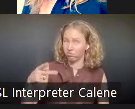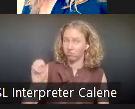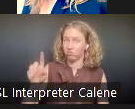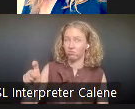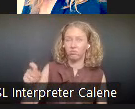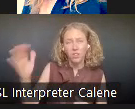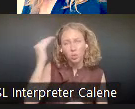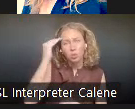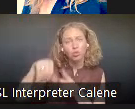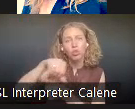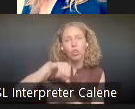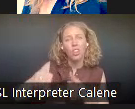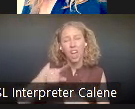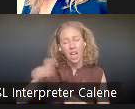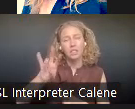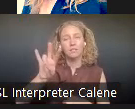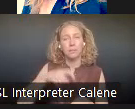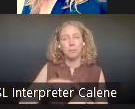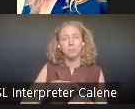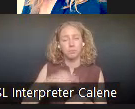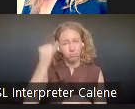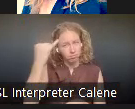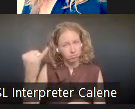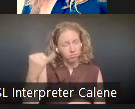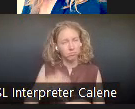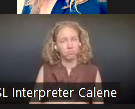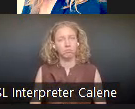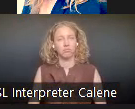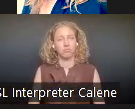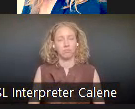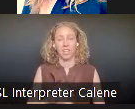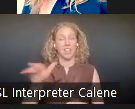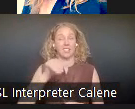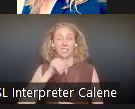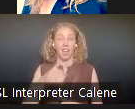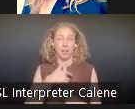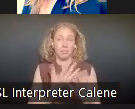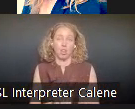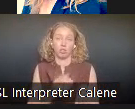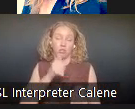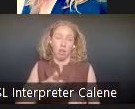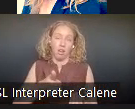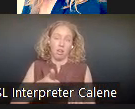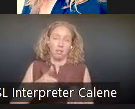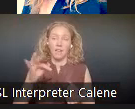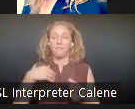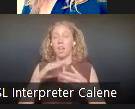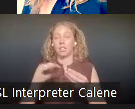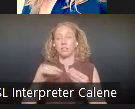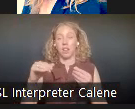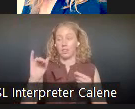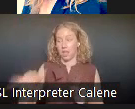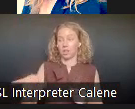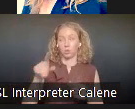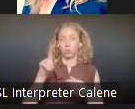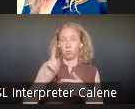him? 7 times, I counted. That's not being compassionate. If I tell you that that's what it